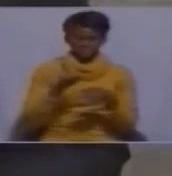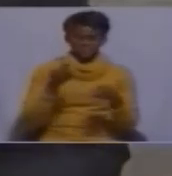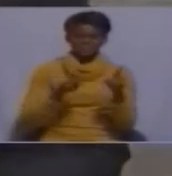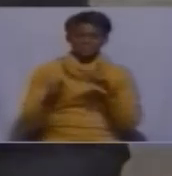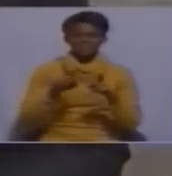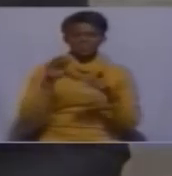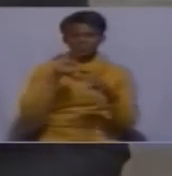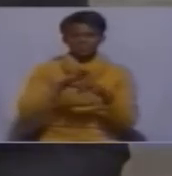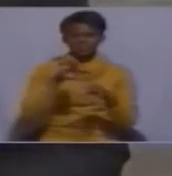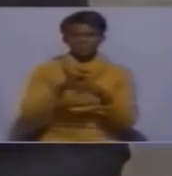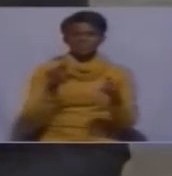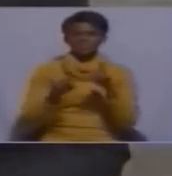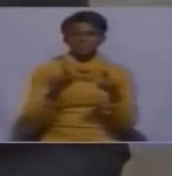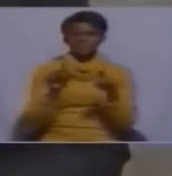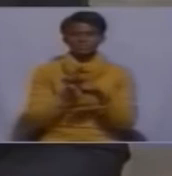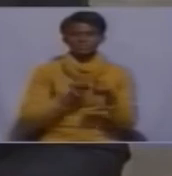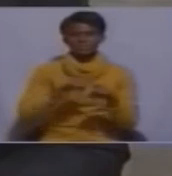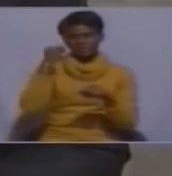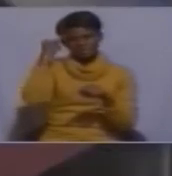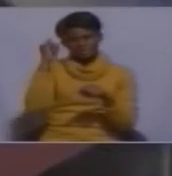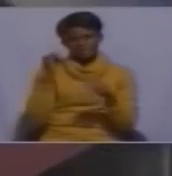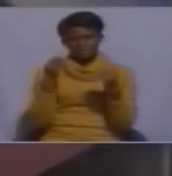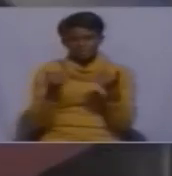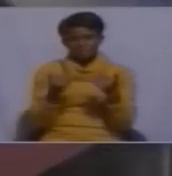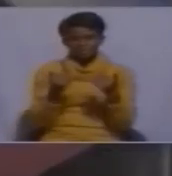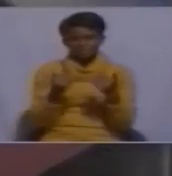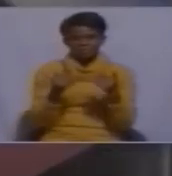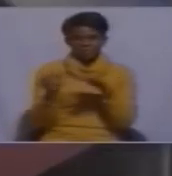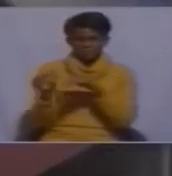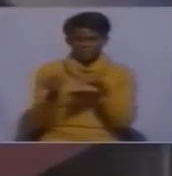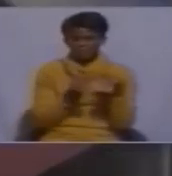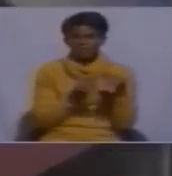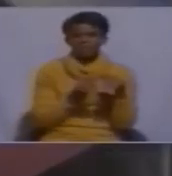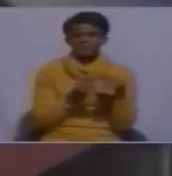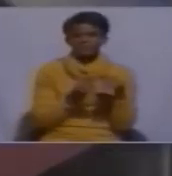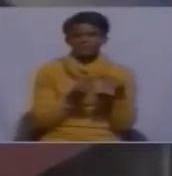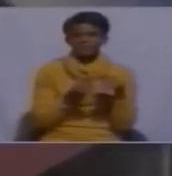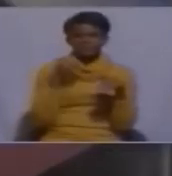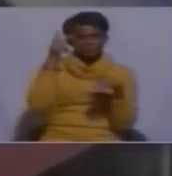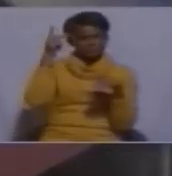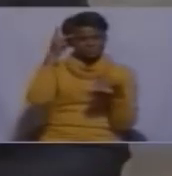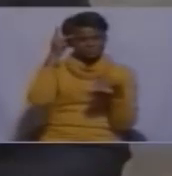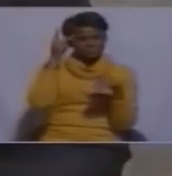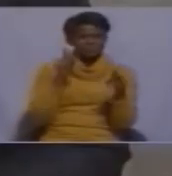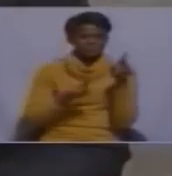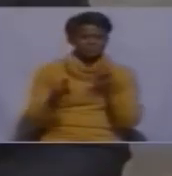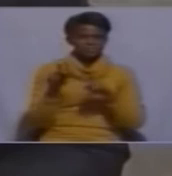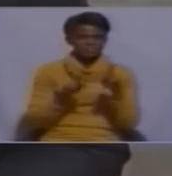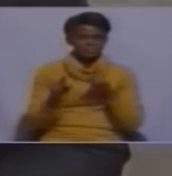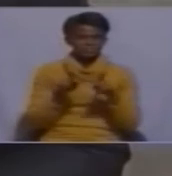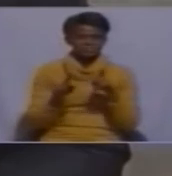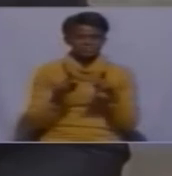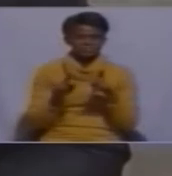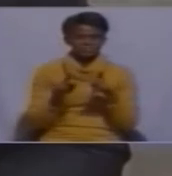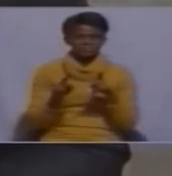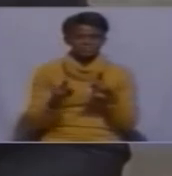the people. So I think the idea of detaching politicians from the people is not